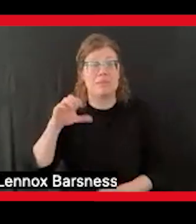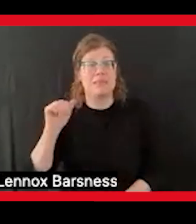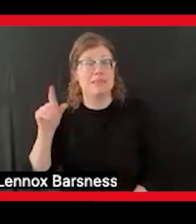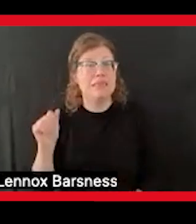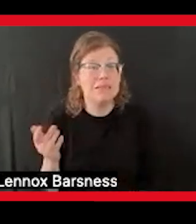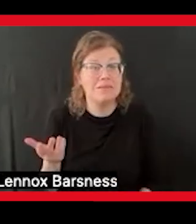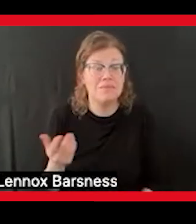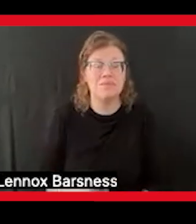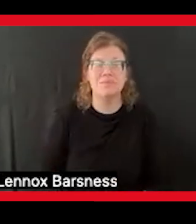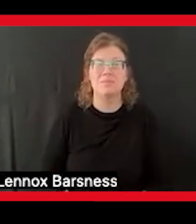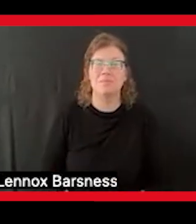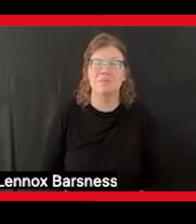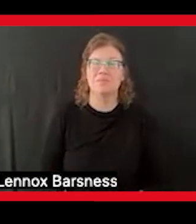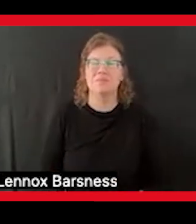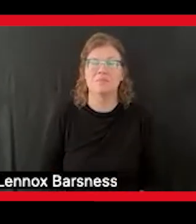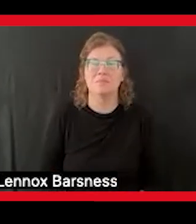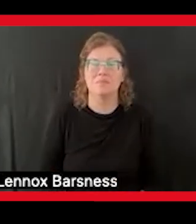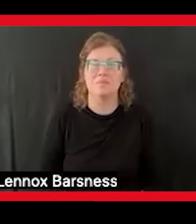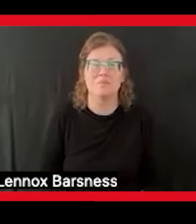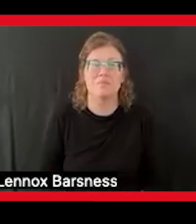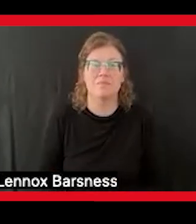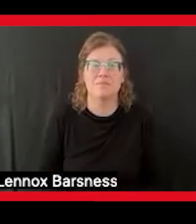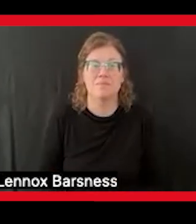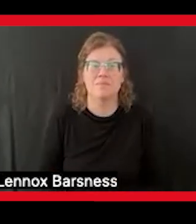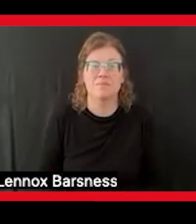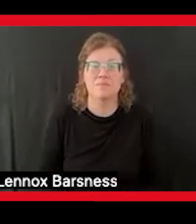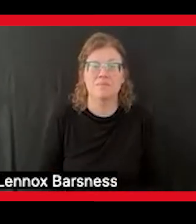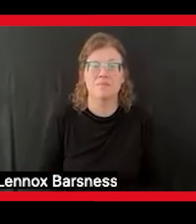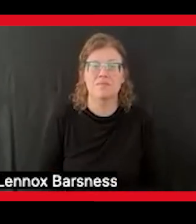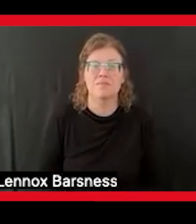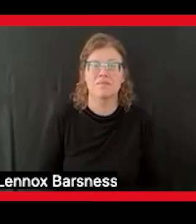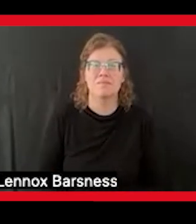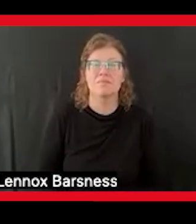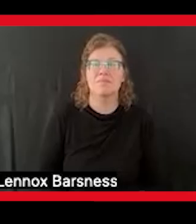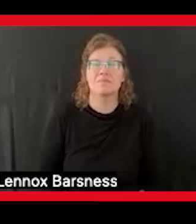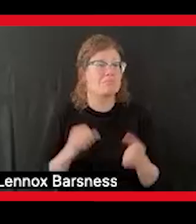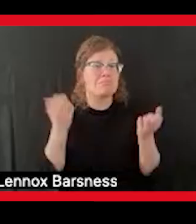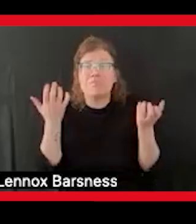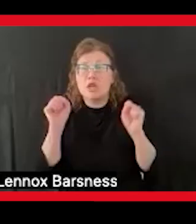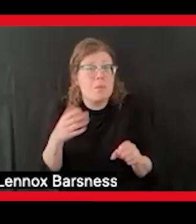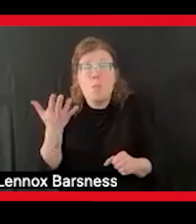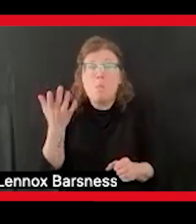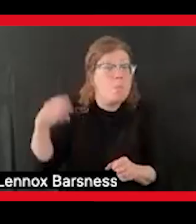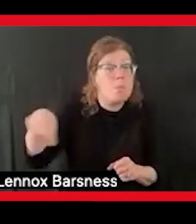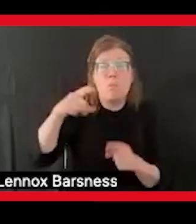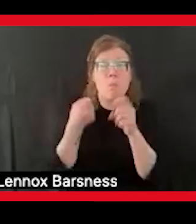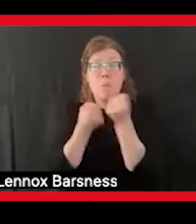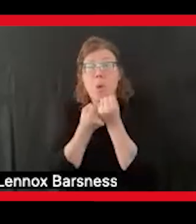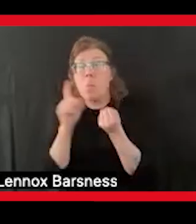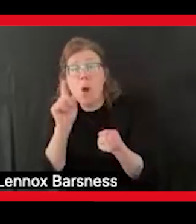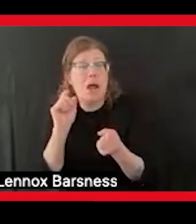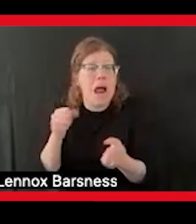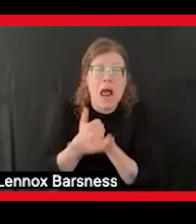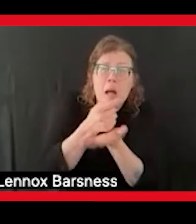This could be support for any part of the granting process, whether that be understanding our programs and who